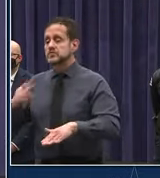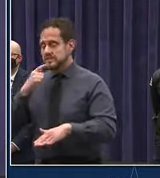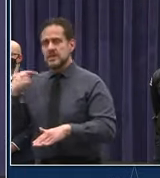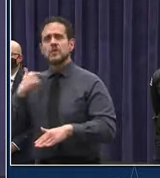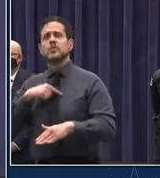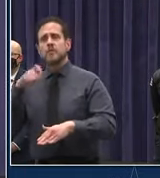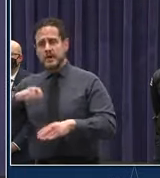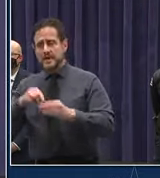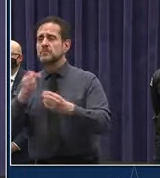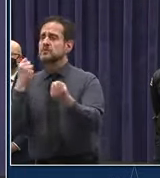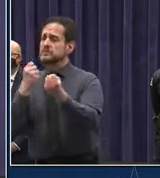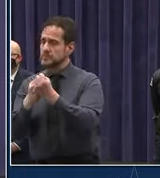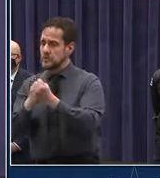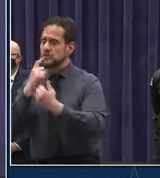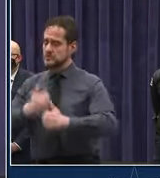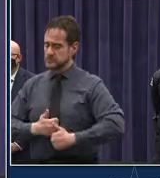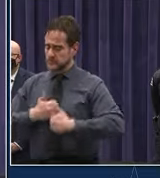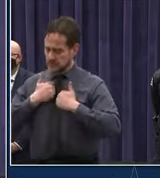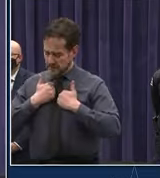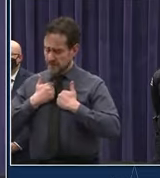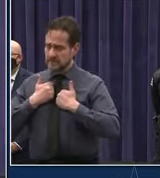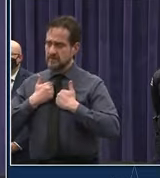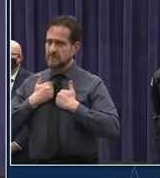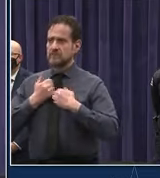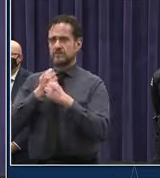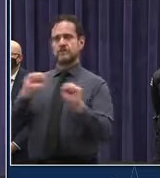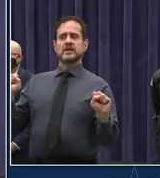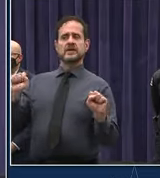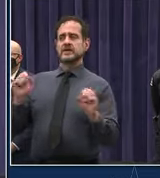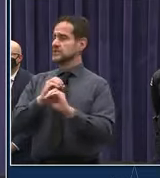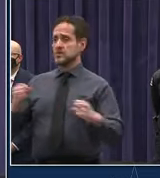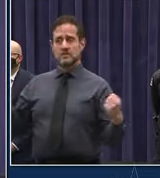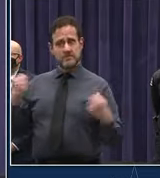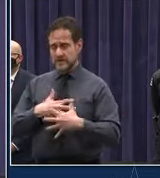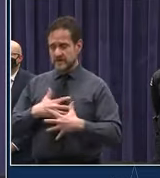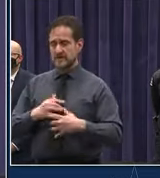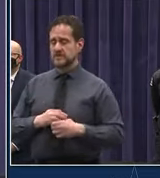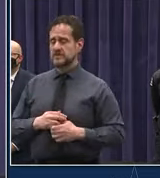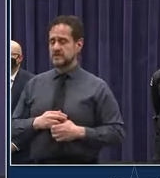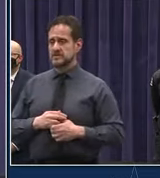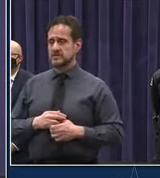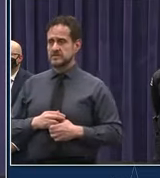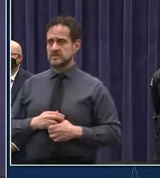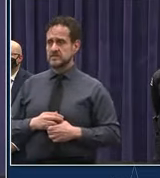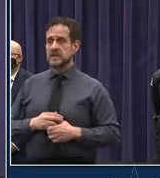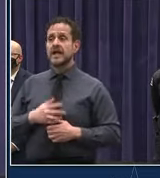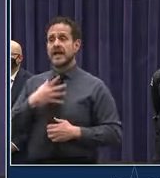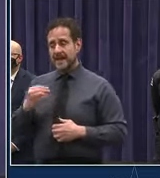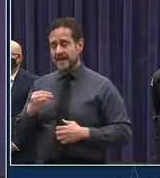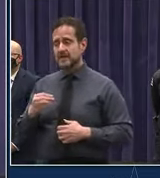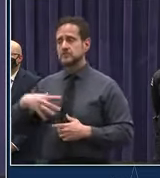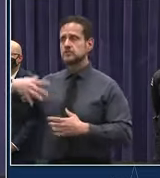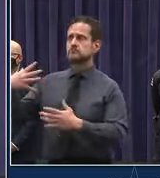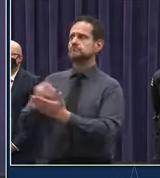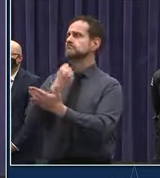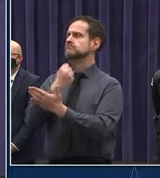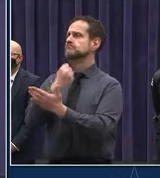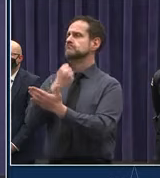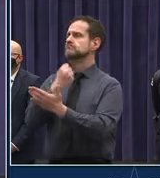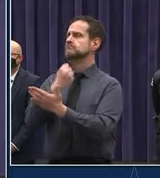Village, who walk past murals, the names of those lost